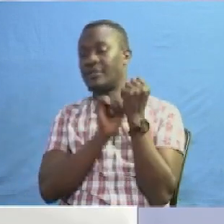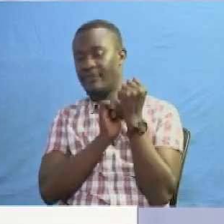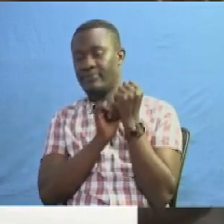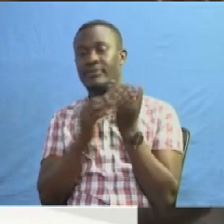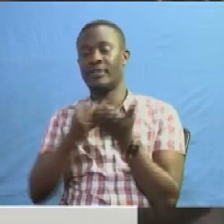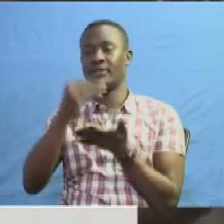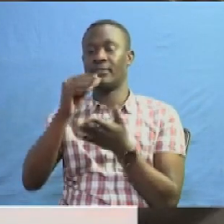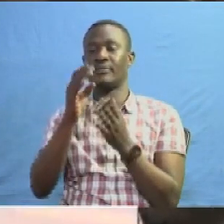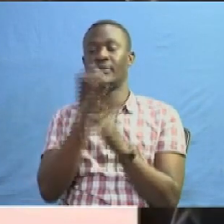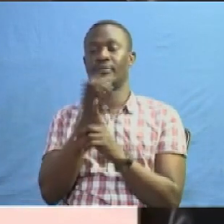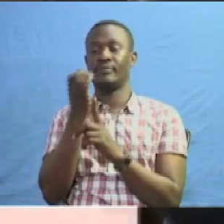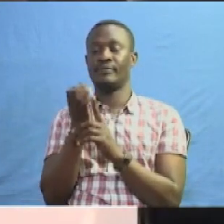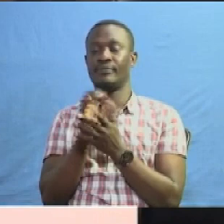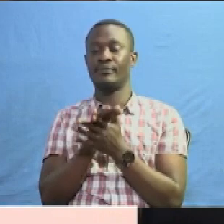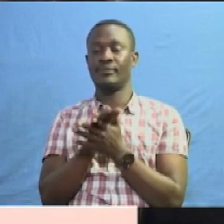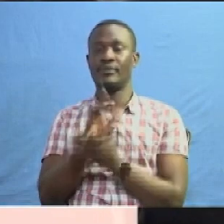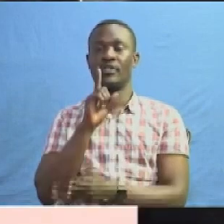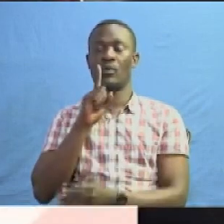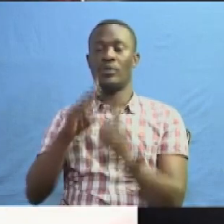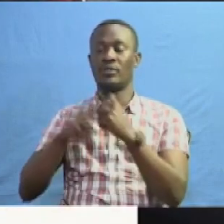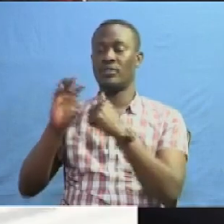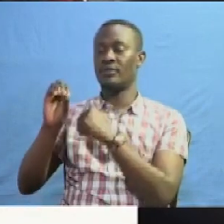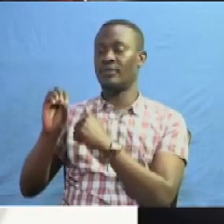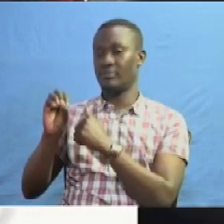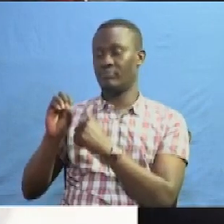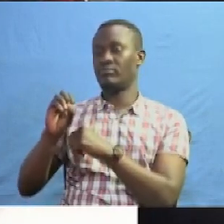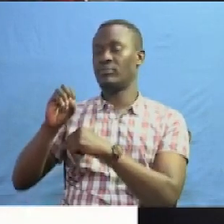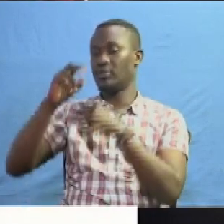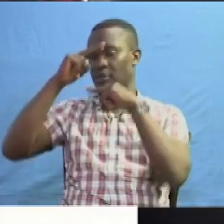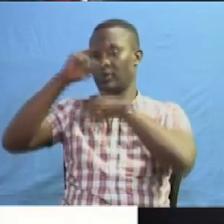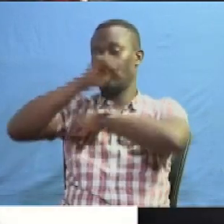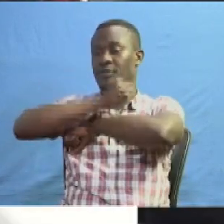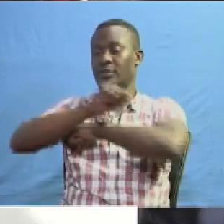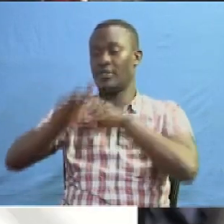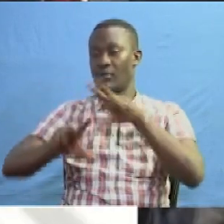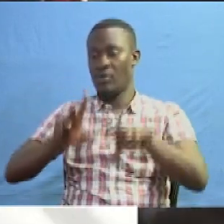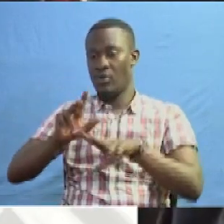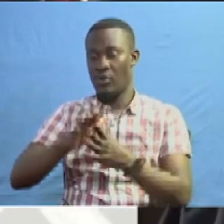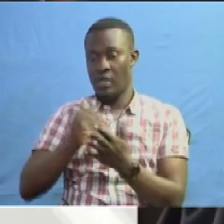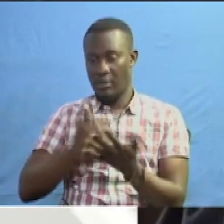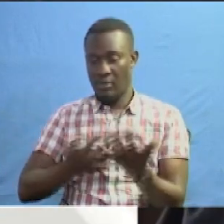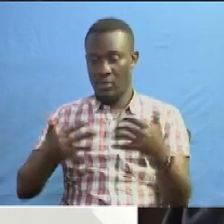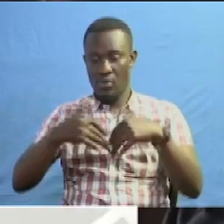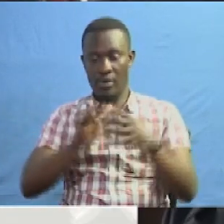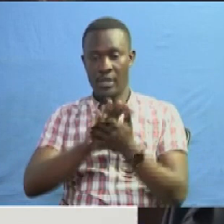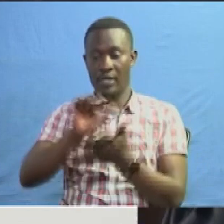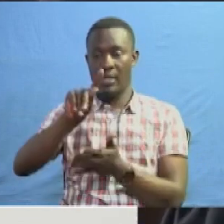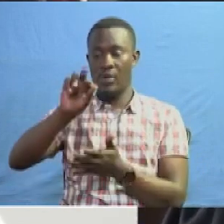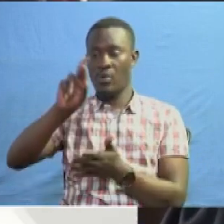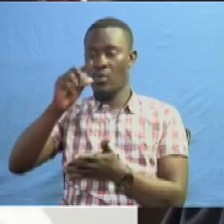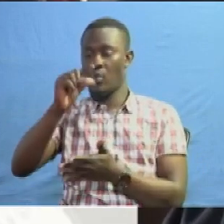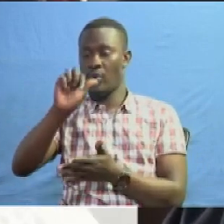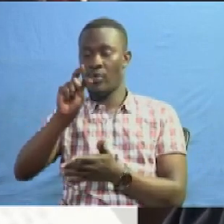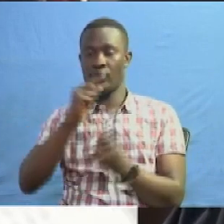environment. Over 170 secondary school heads in Kirinyaga County congregated at Kerugoya Boys High School